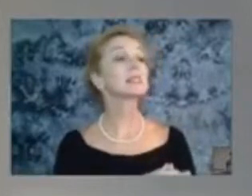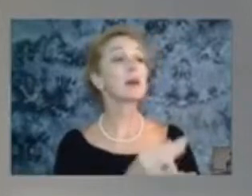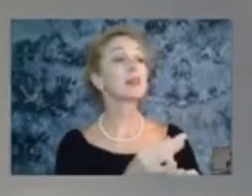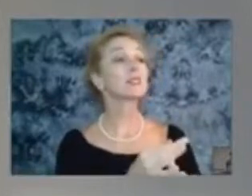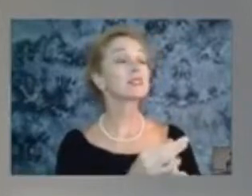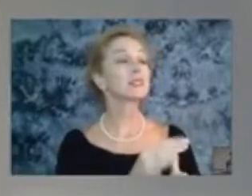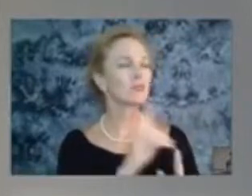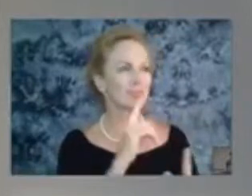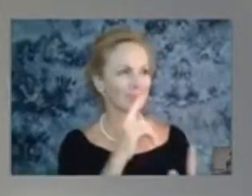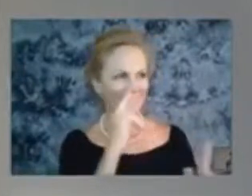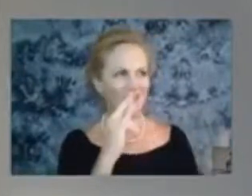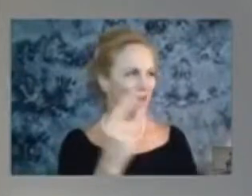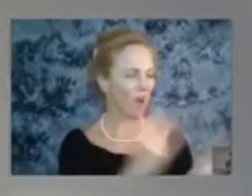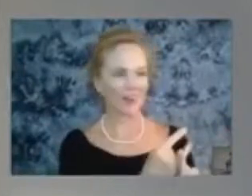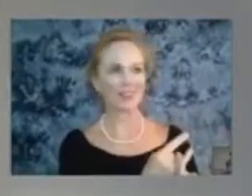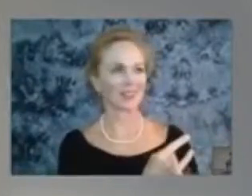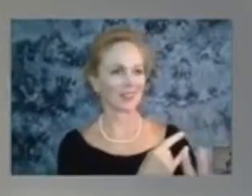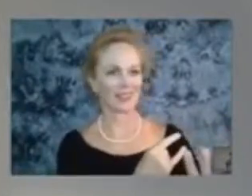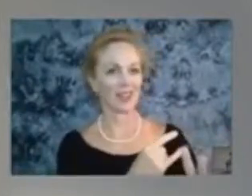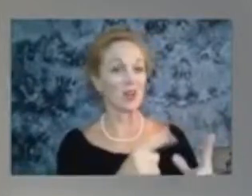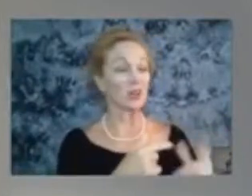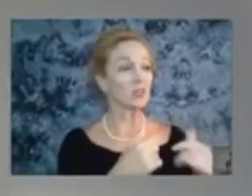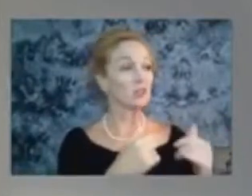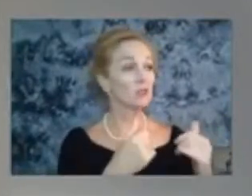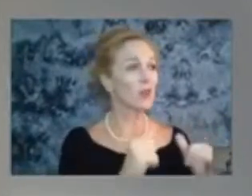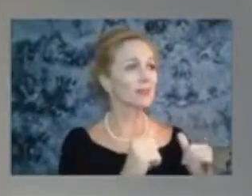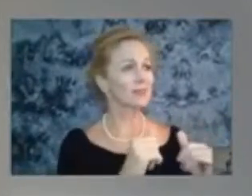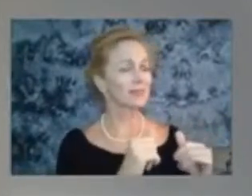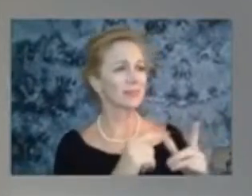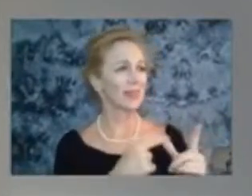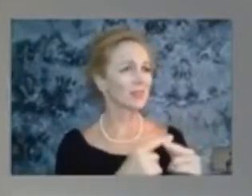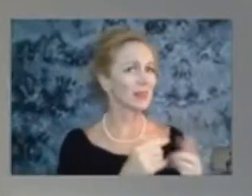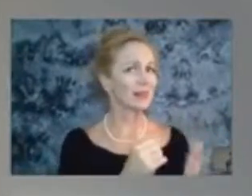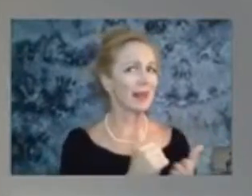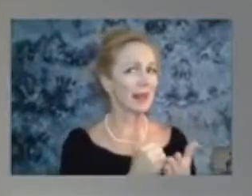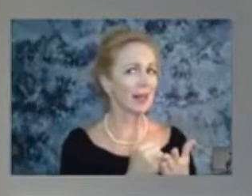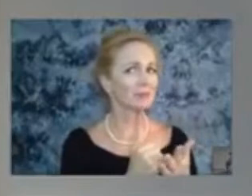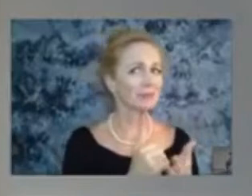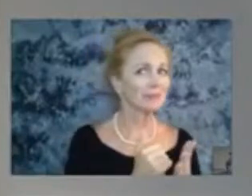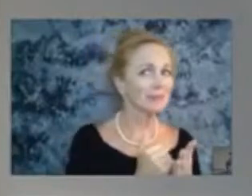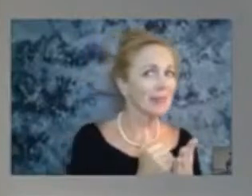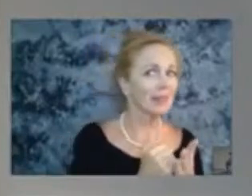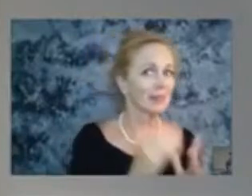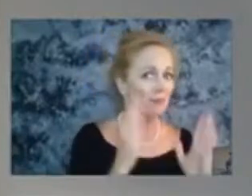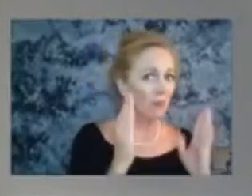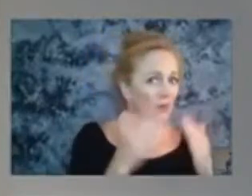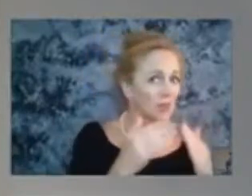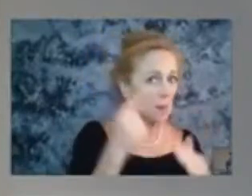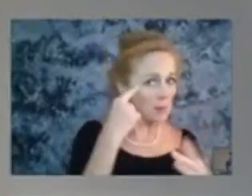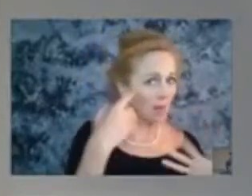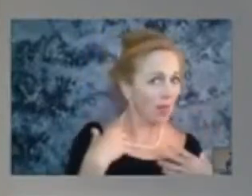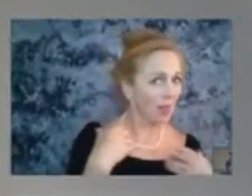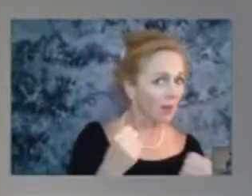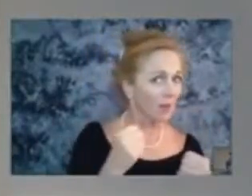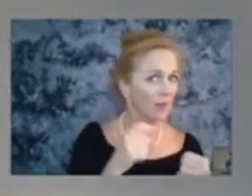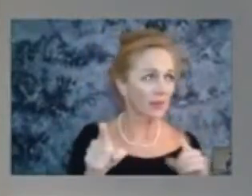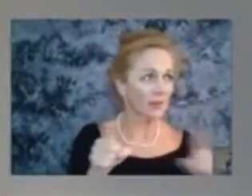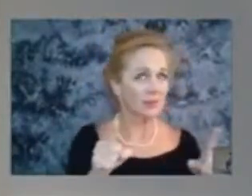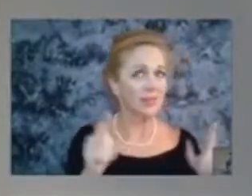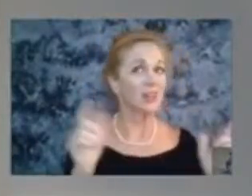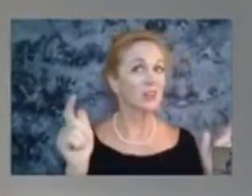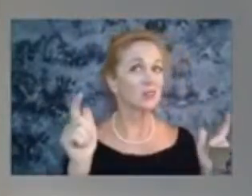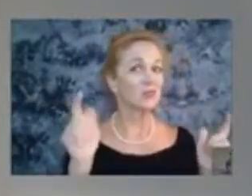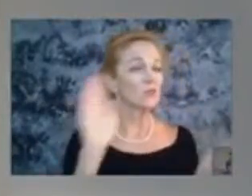ironic, right, where we're trying to account for students' mental health, and the most effective way to do that might very well be to reduce the screen